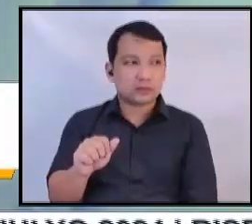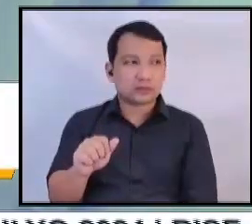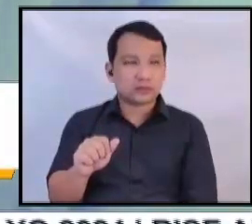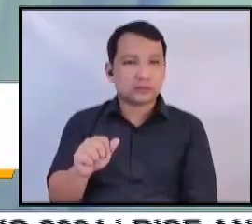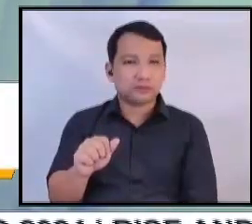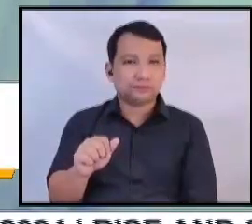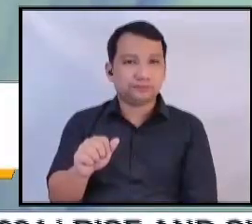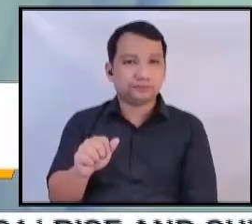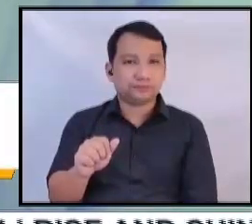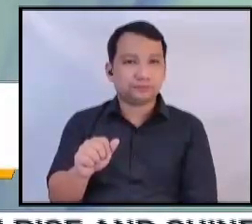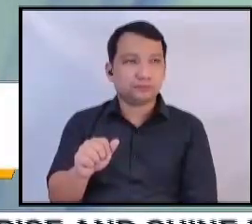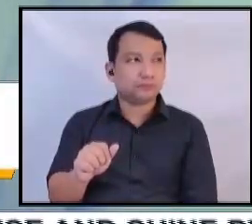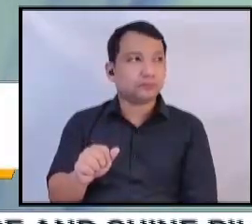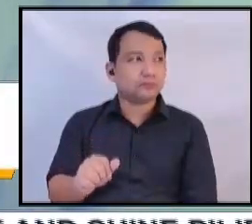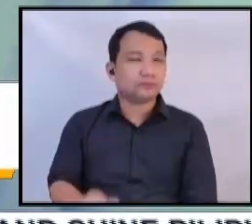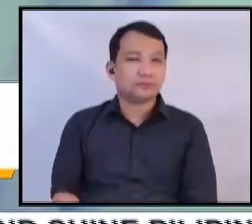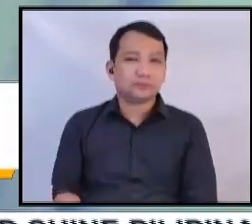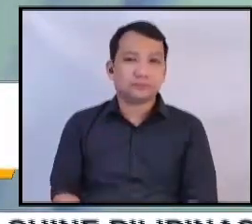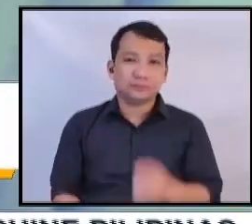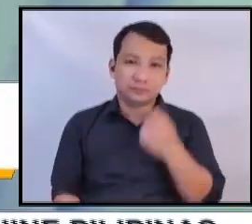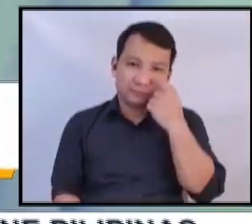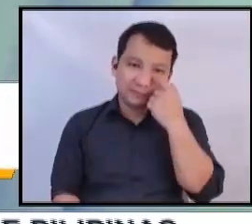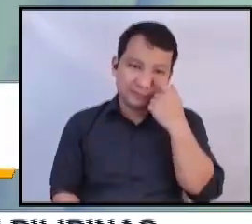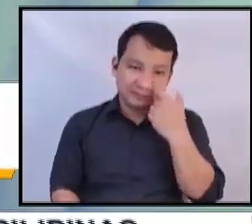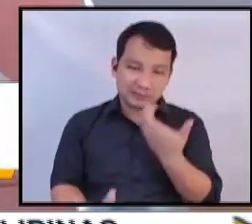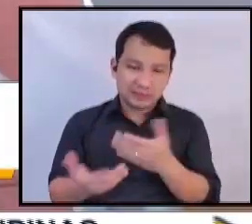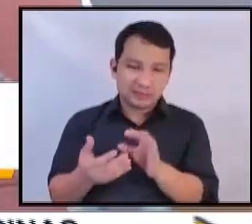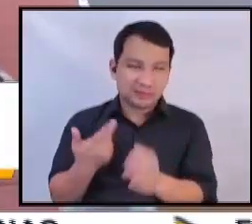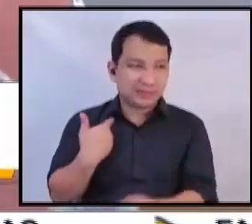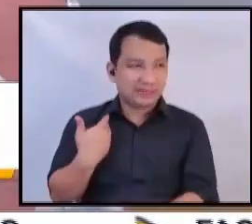honest, no preparations yet.